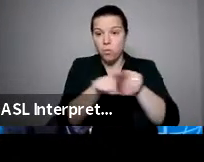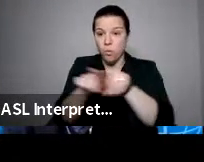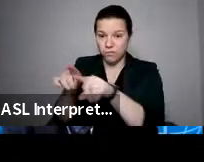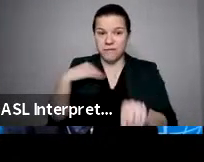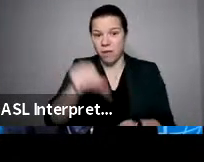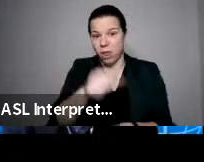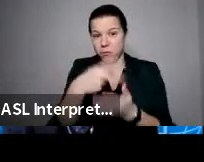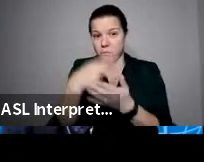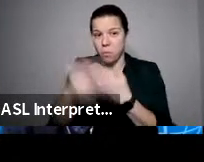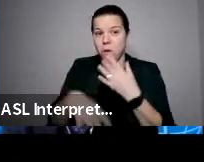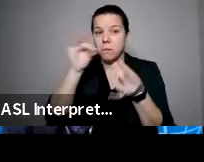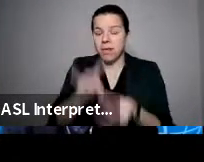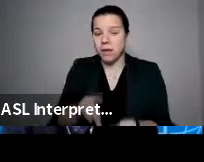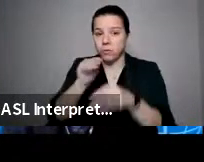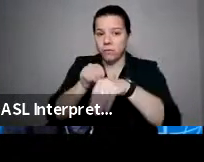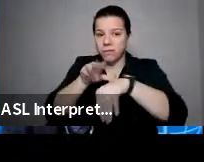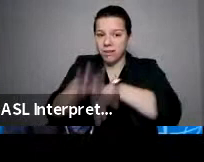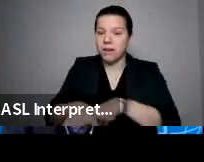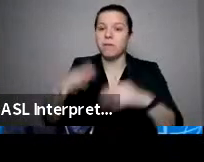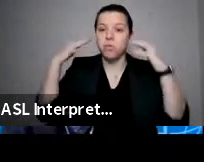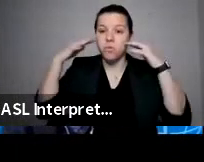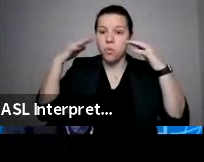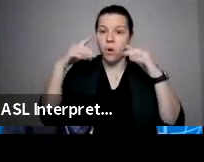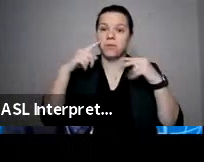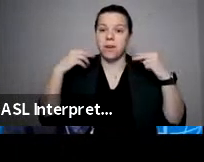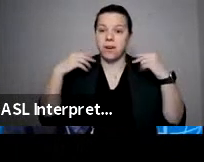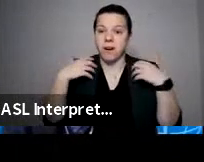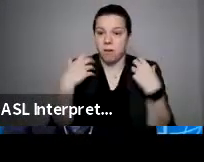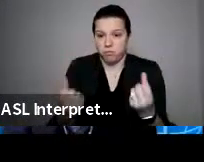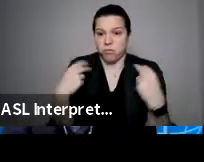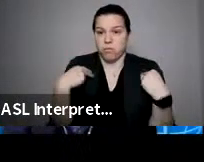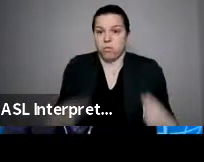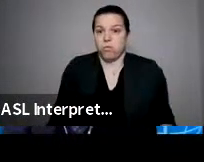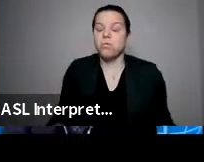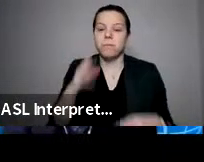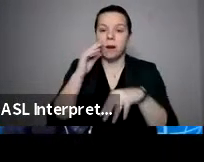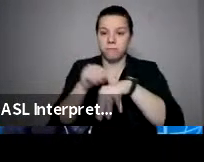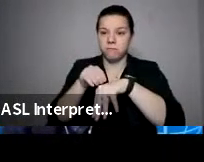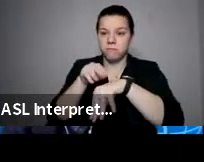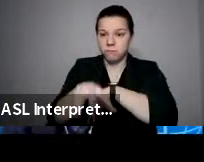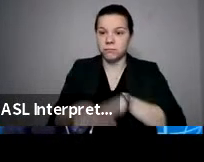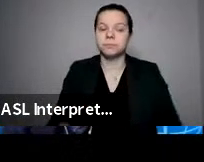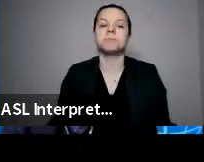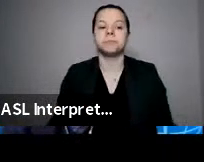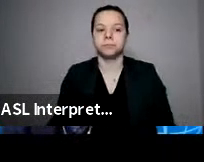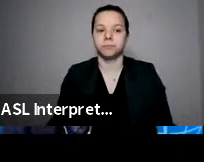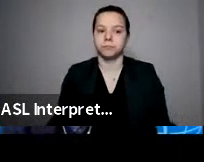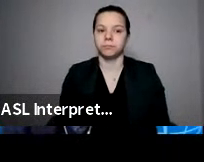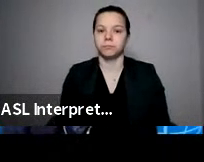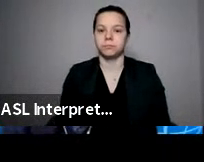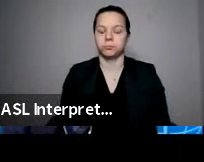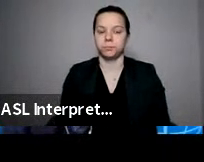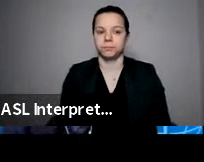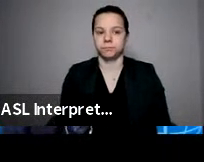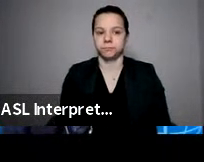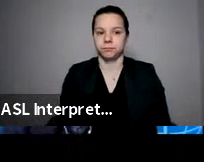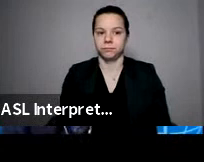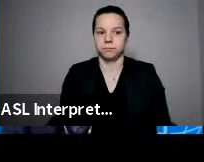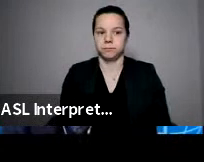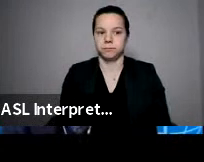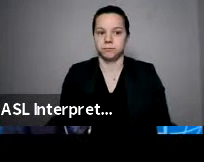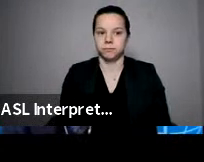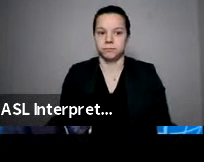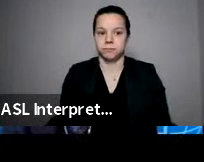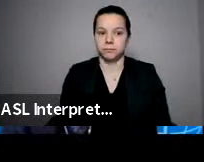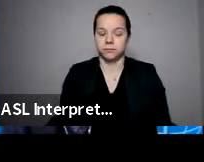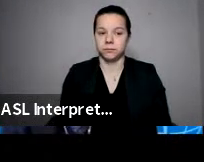aircraft noise on health and human impacts. And that's because while annoyance provides